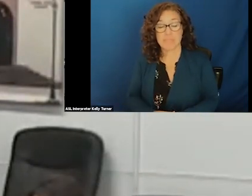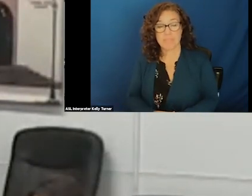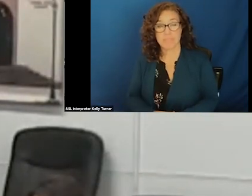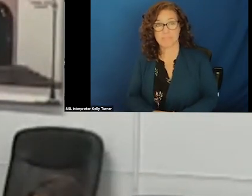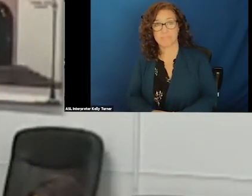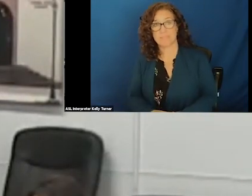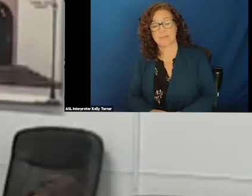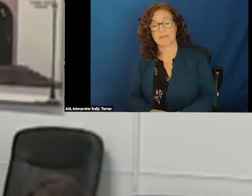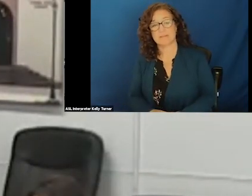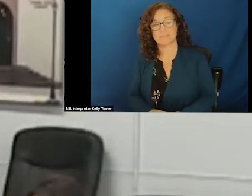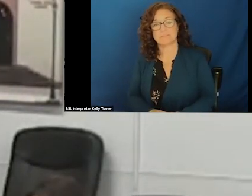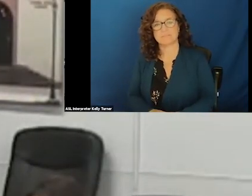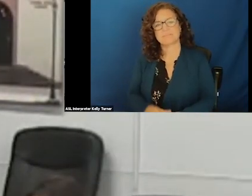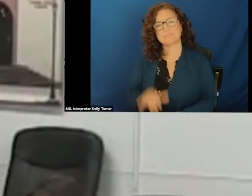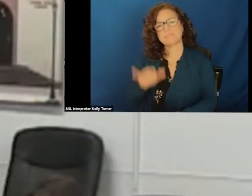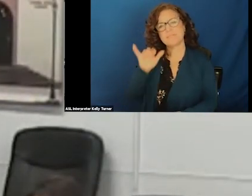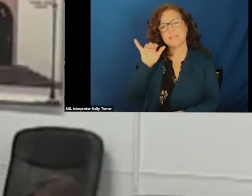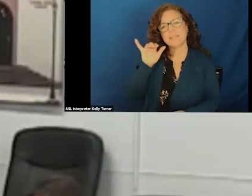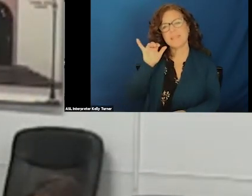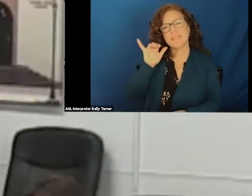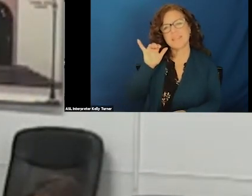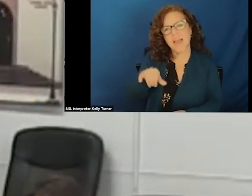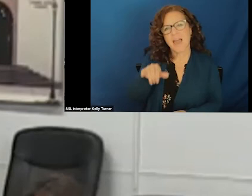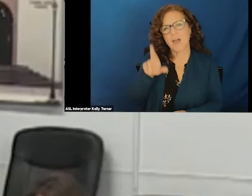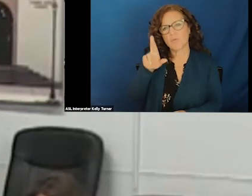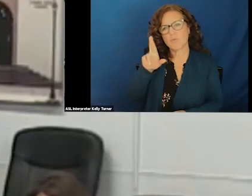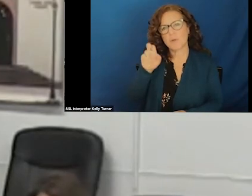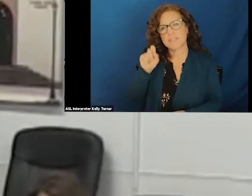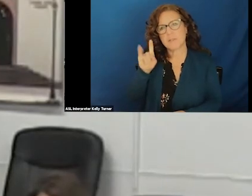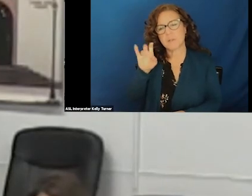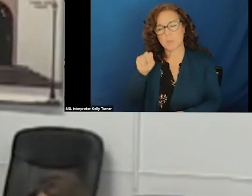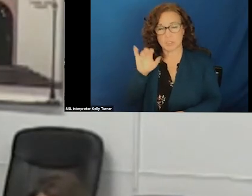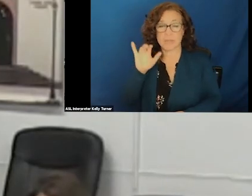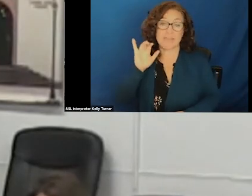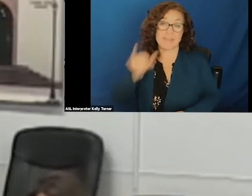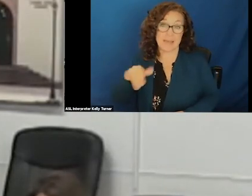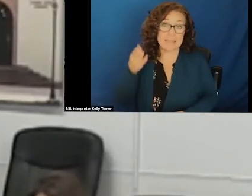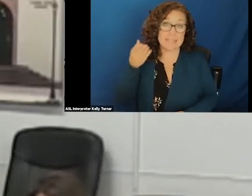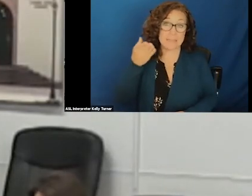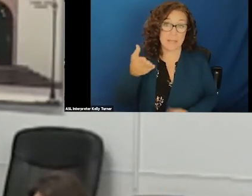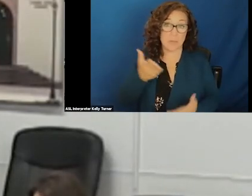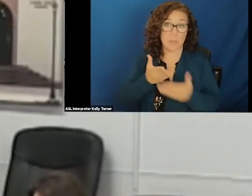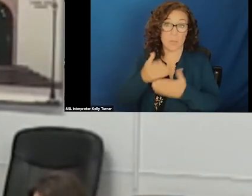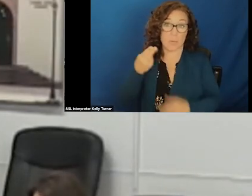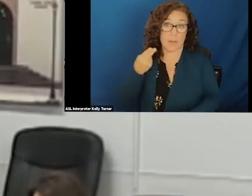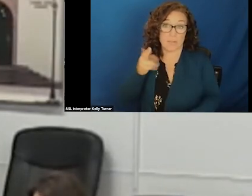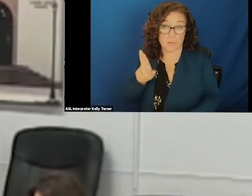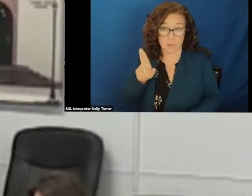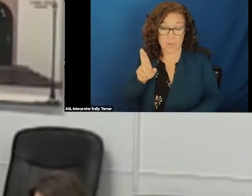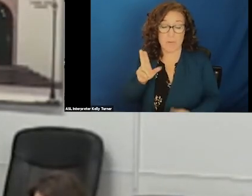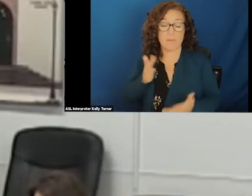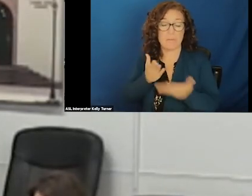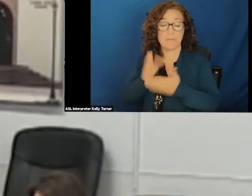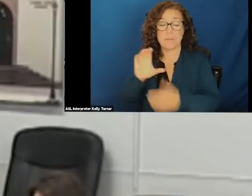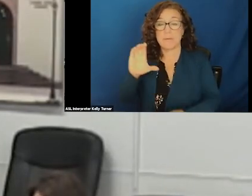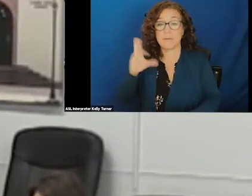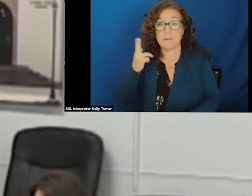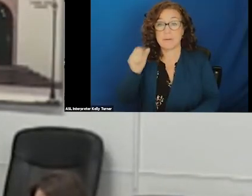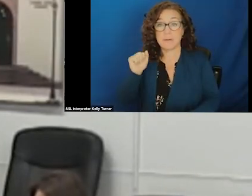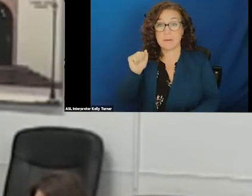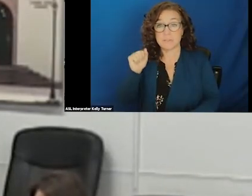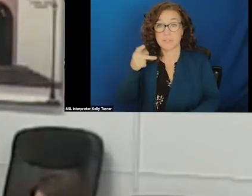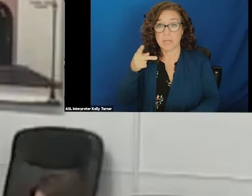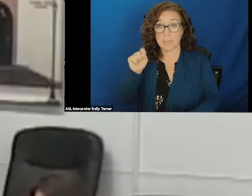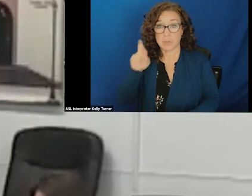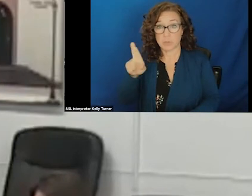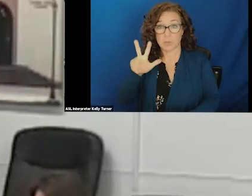HR by Chapter 37 of CSEA. And we, on their behalf, present it to